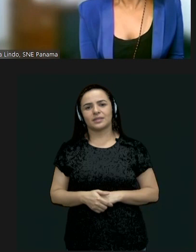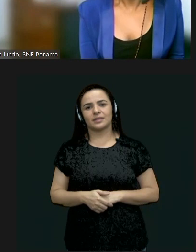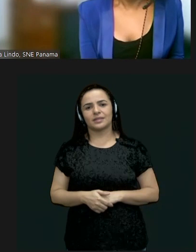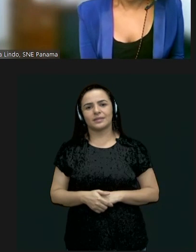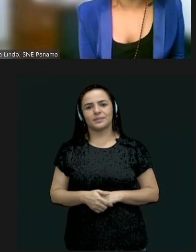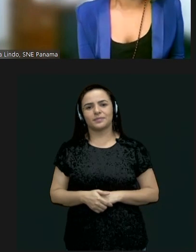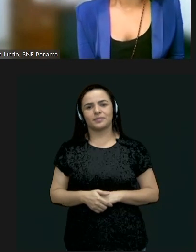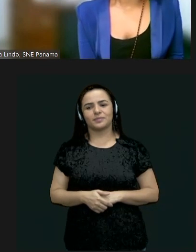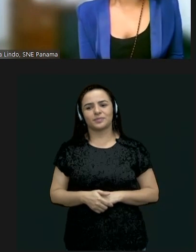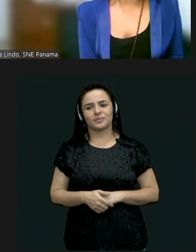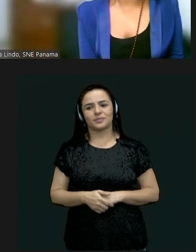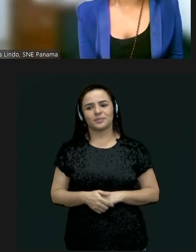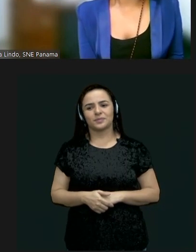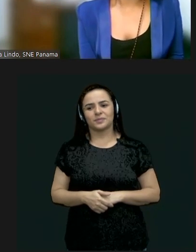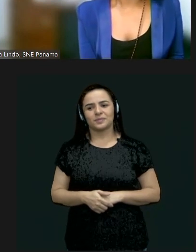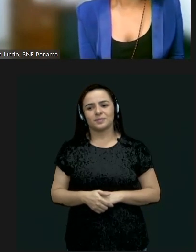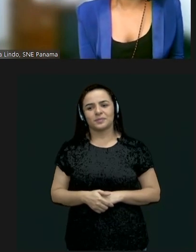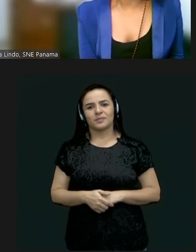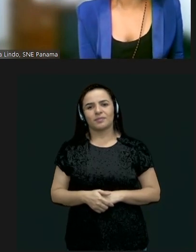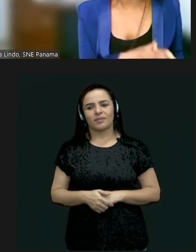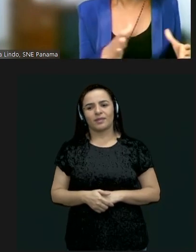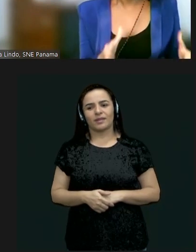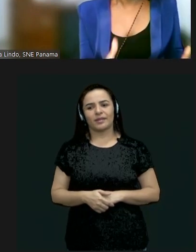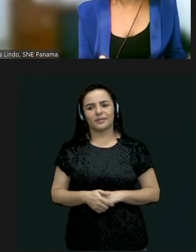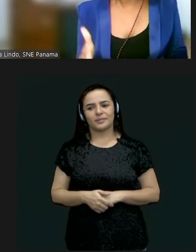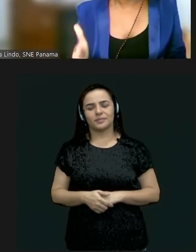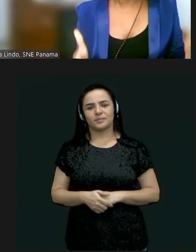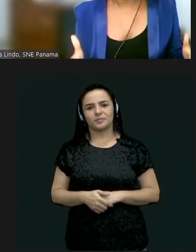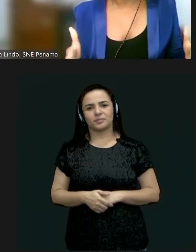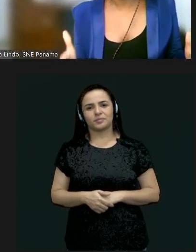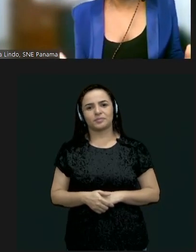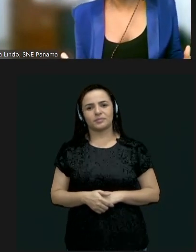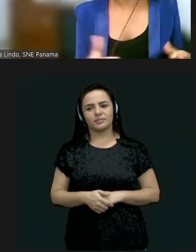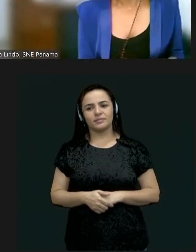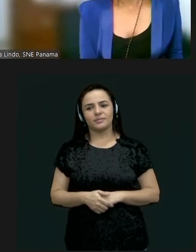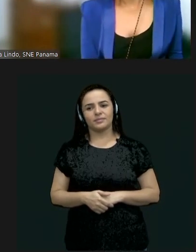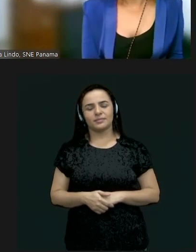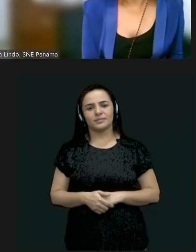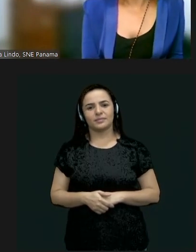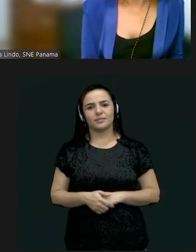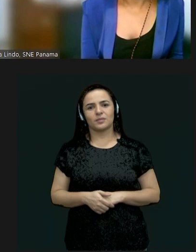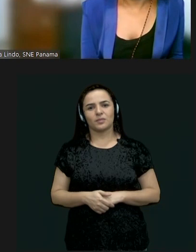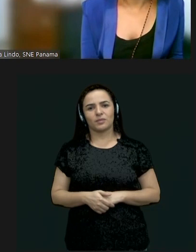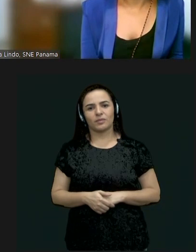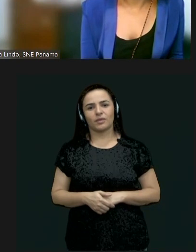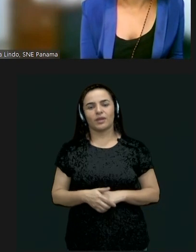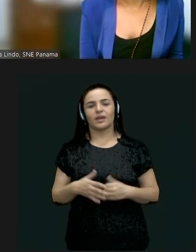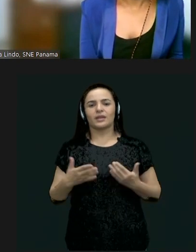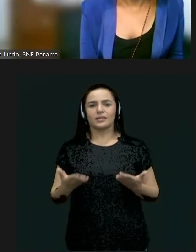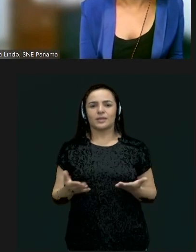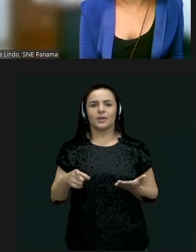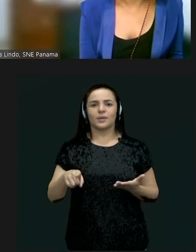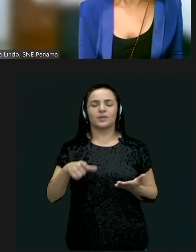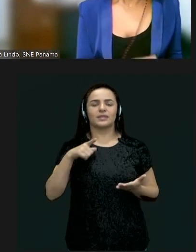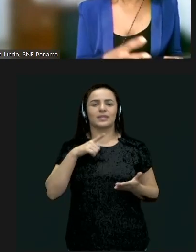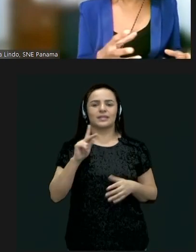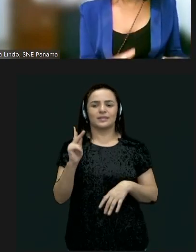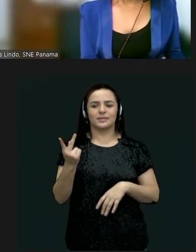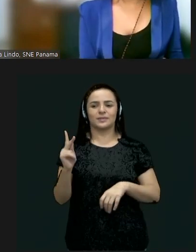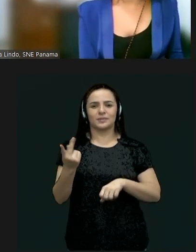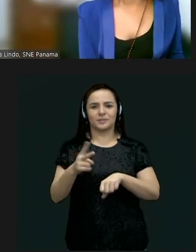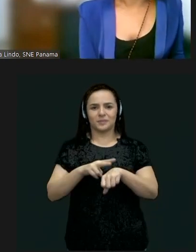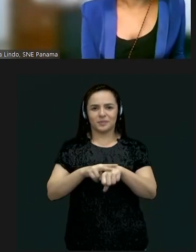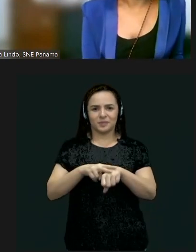and vessels are going to be neutral. We want to assure that the total supply chain of